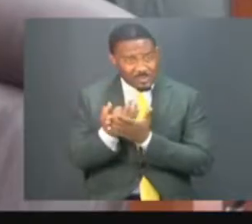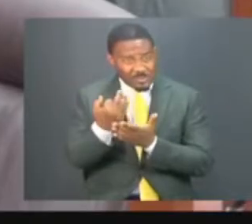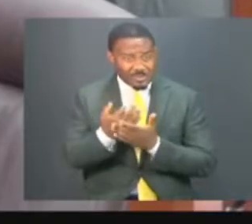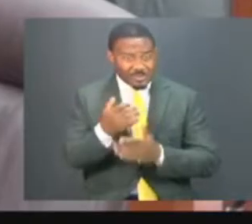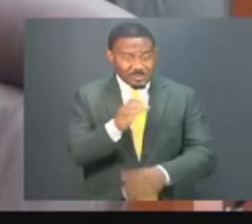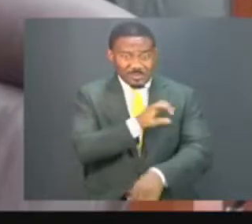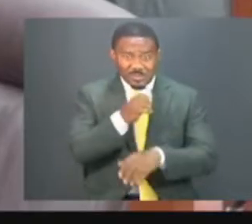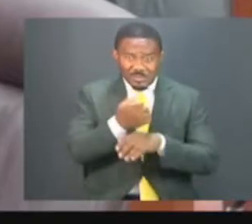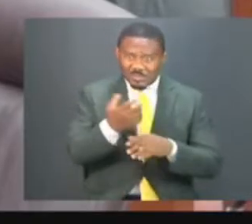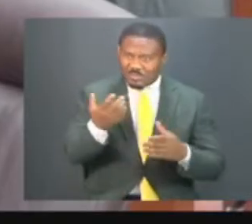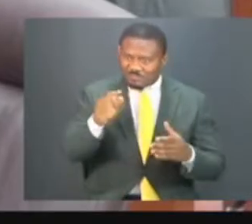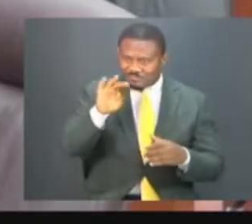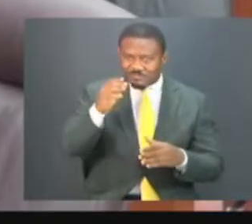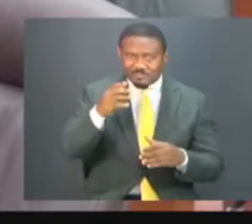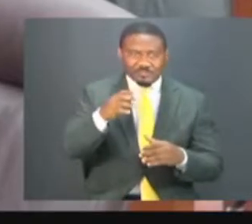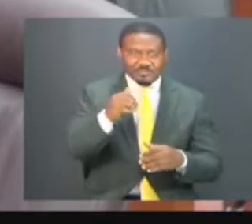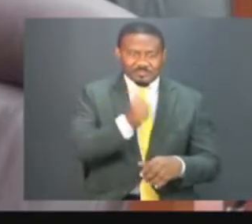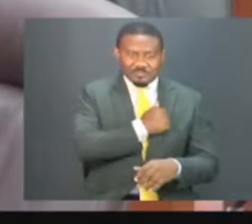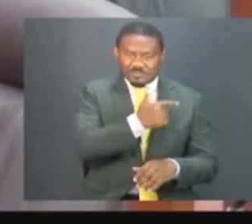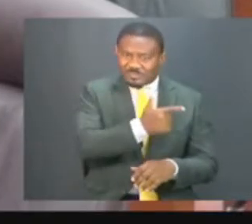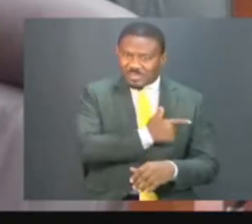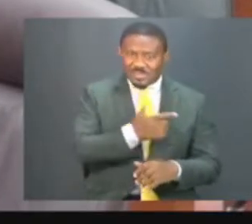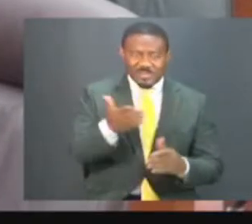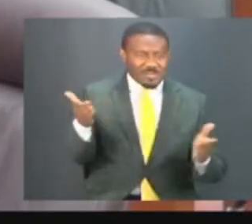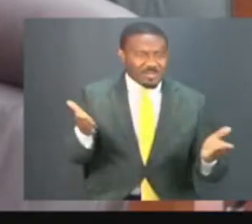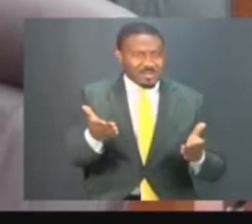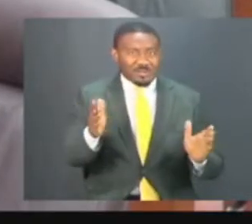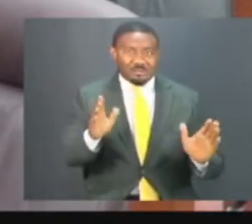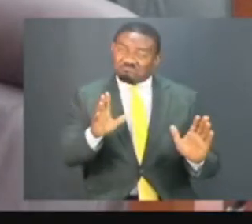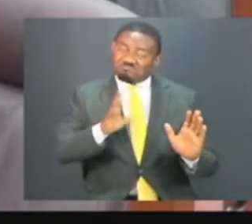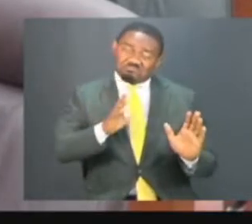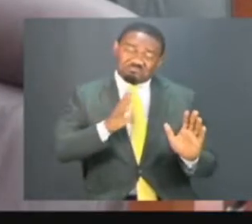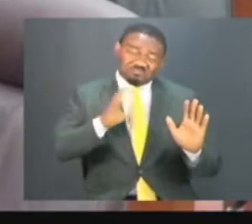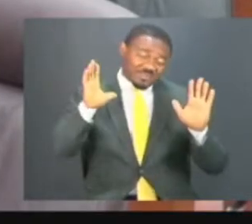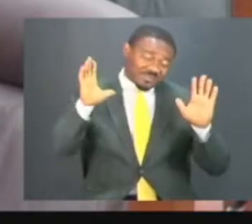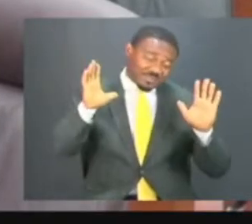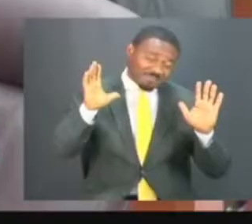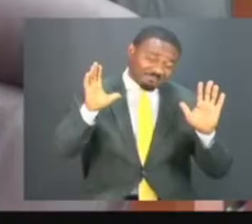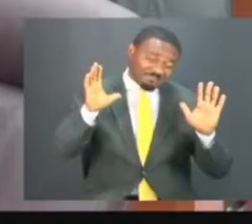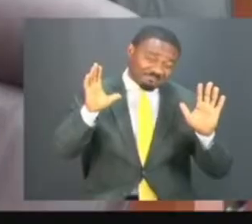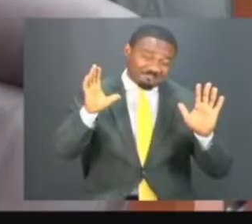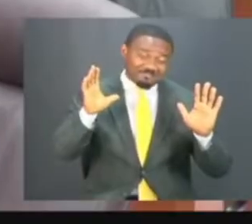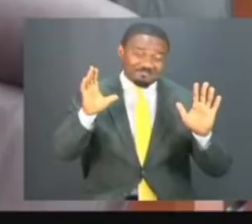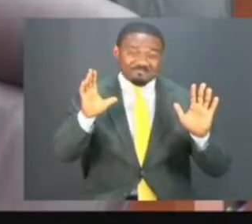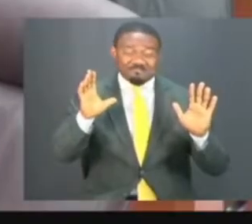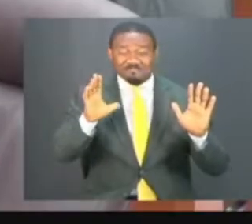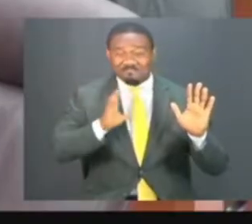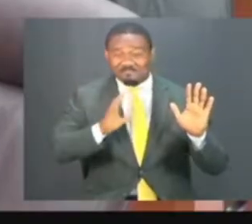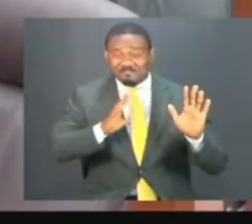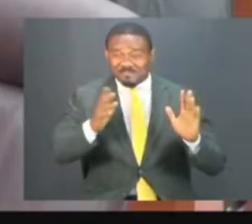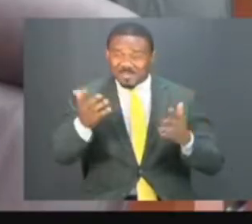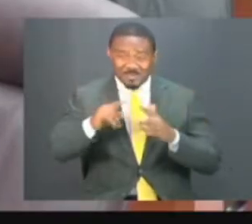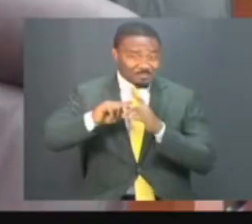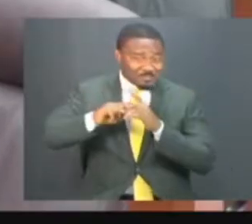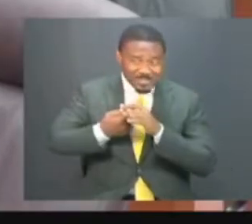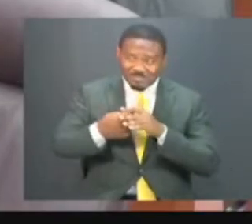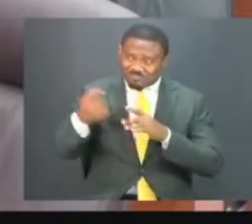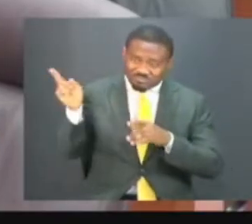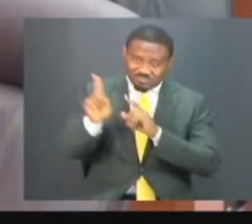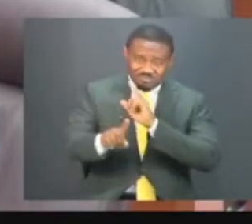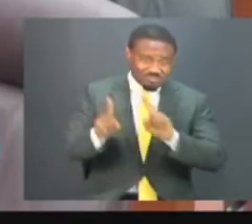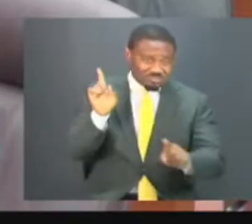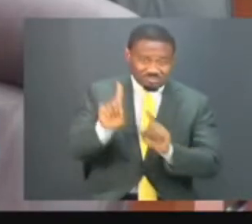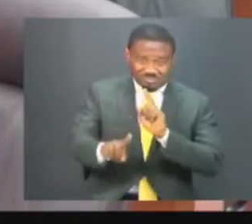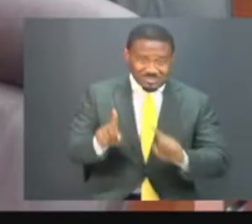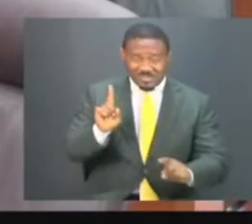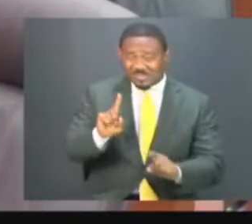here, the road minister is here, the attorney general is here. So Mr. Speaker is withdrawn. Since they have started coming, the majority leader have appealed to